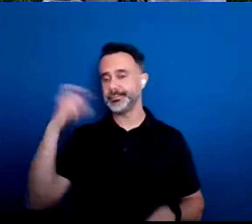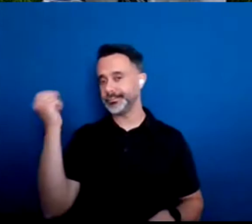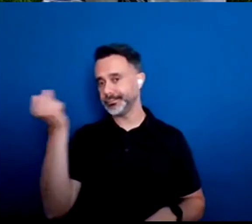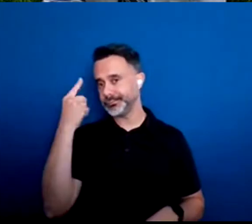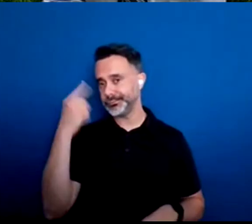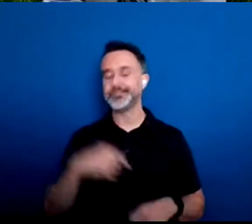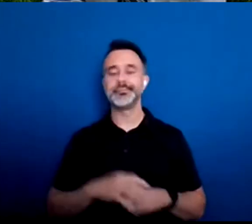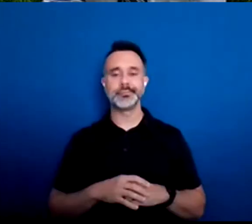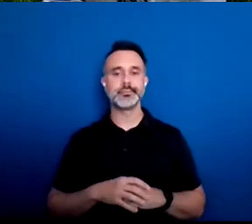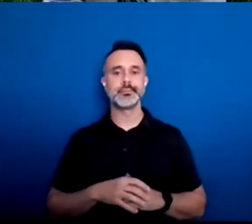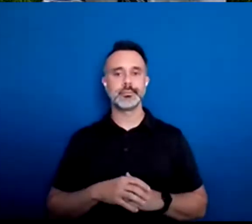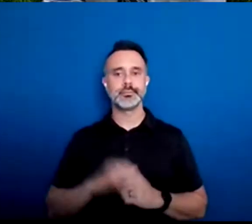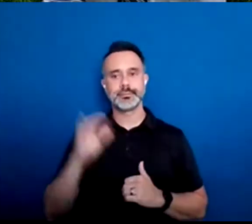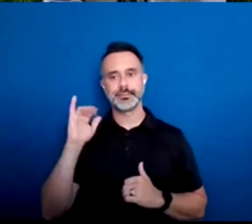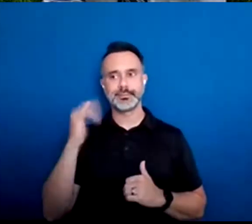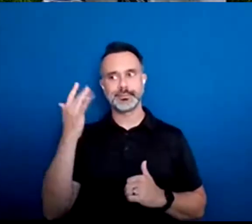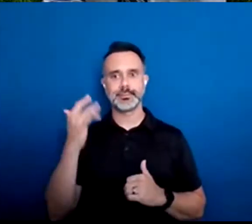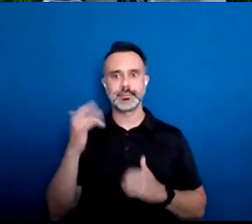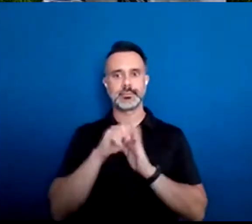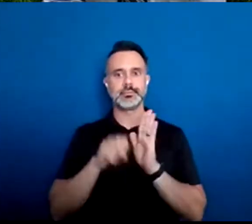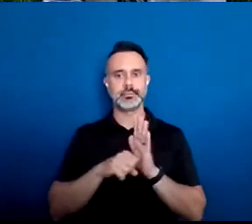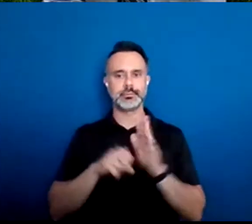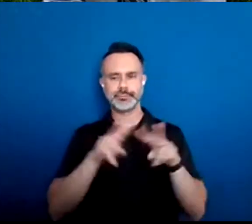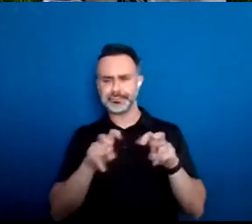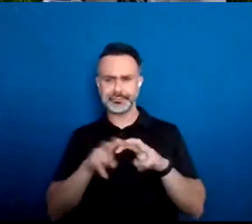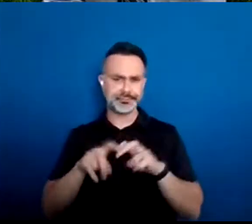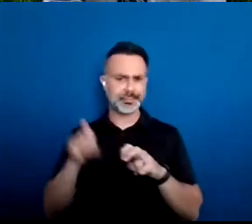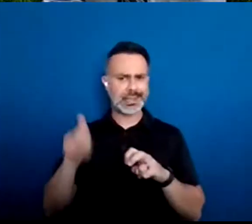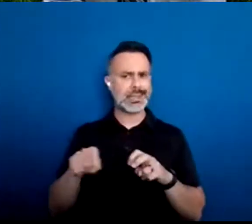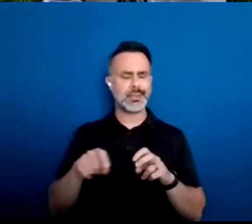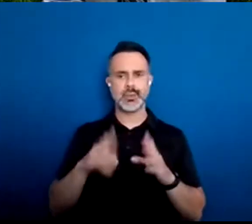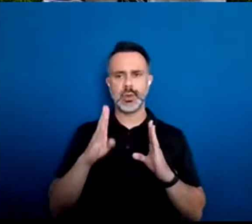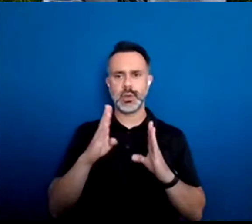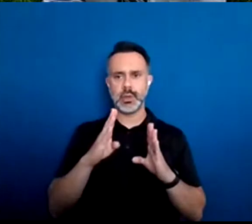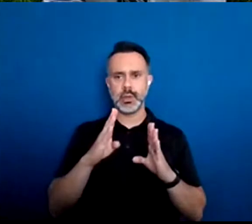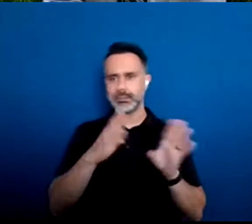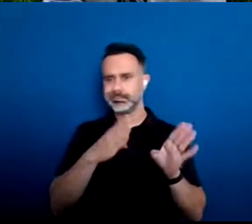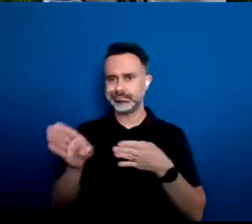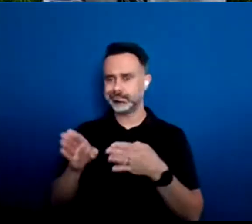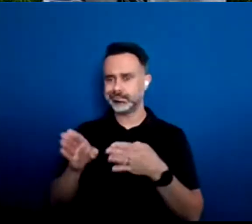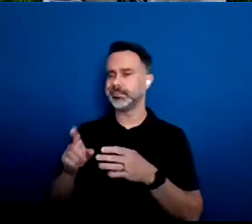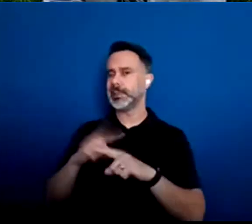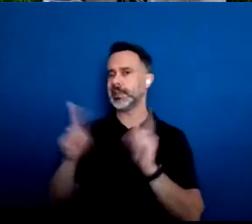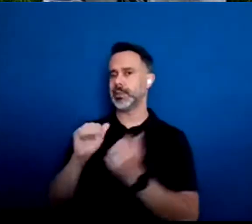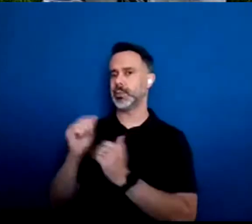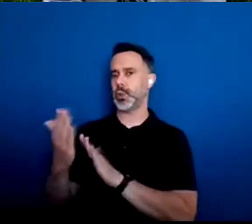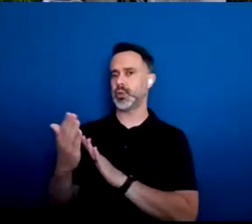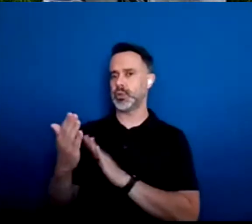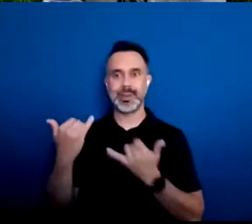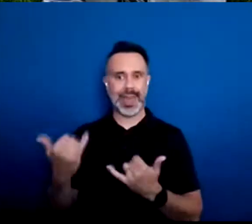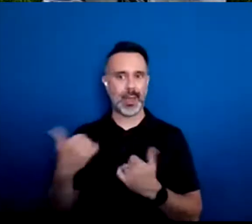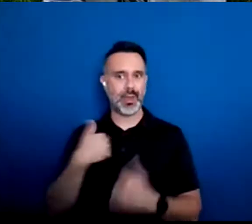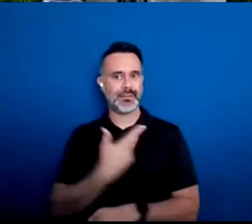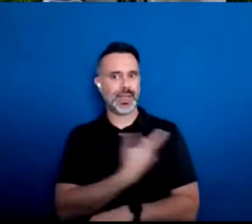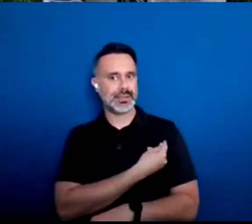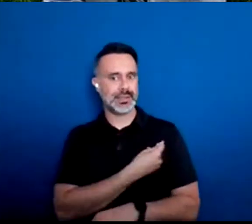okay, we need to move on to something else, especially now that we have the vaccine available. So we just have a few